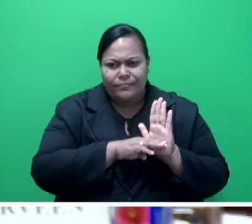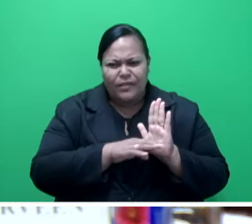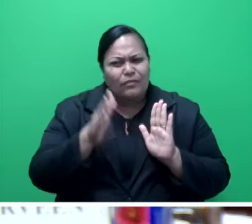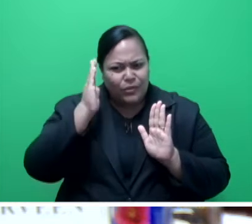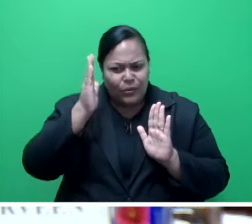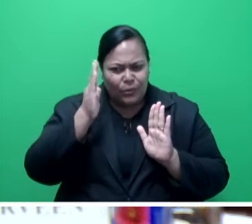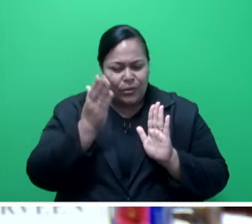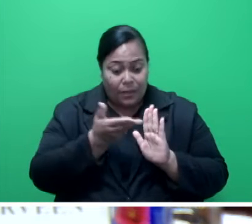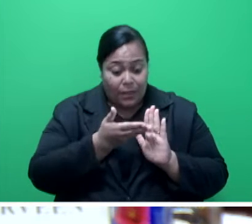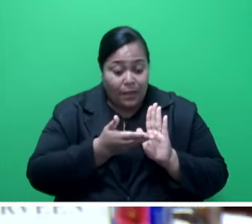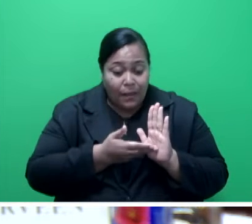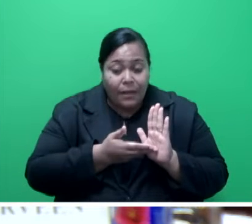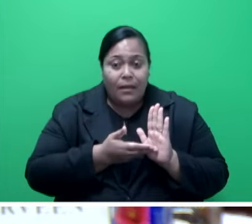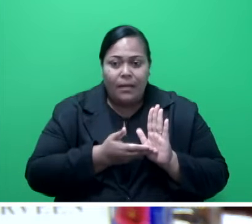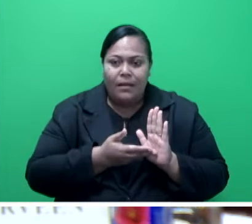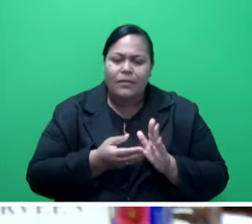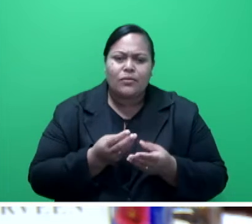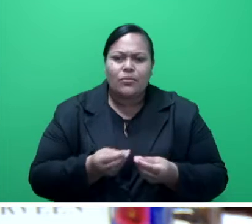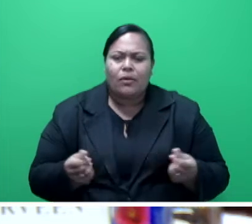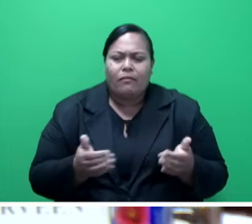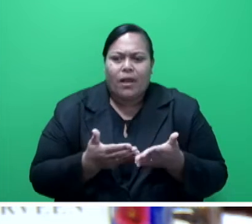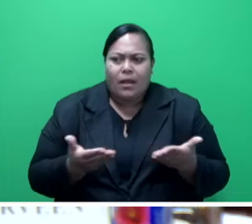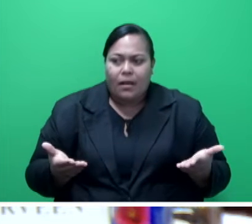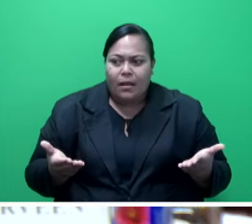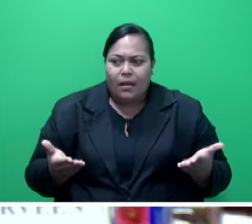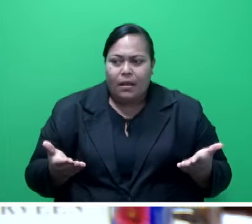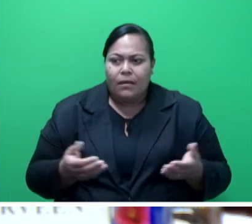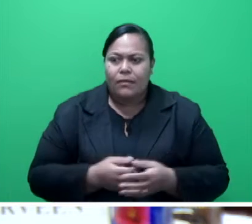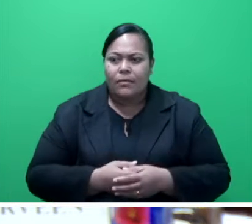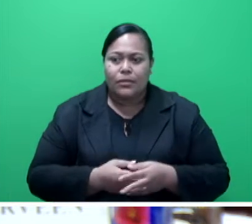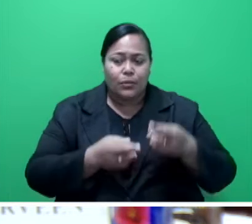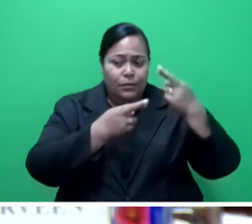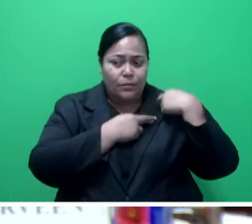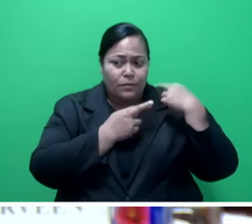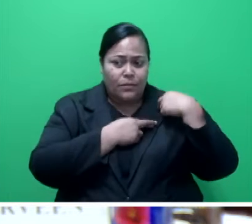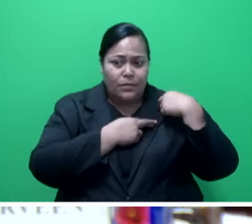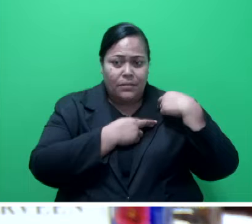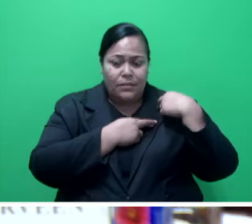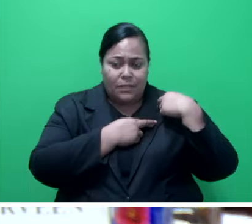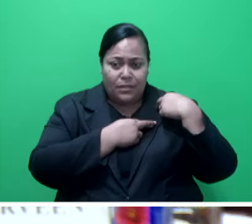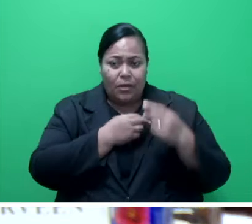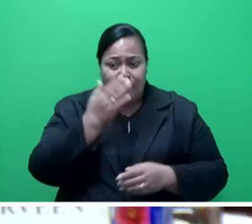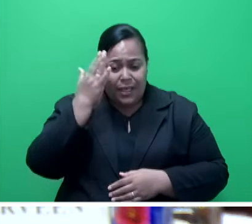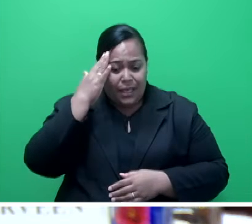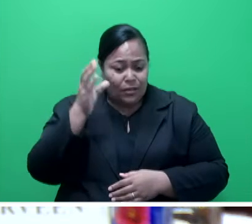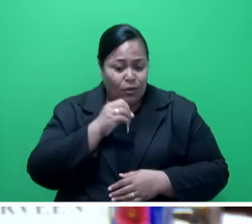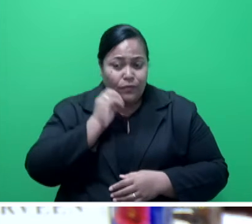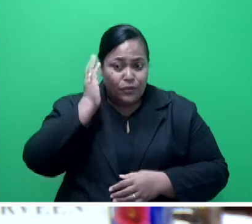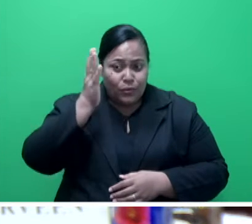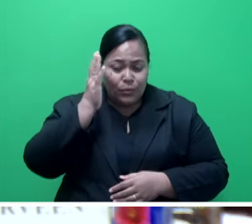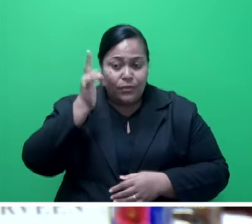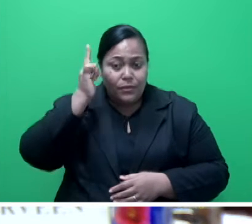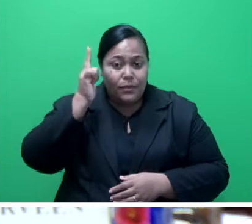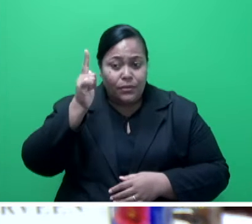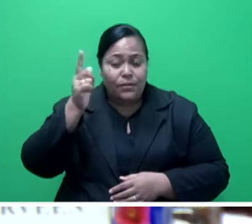the multi-layered mitigation measures and the responsibilities of heads of schools, teachers, and parents to